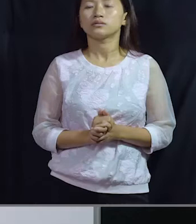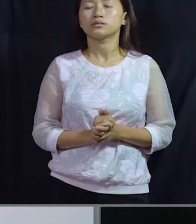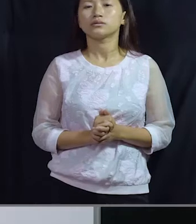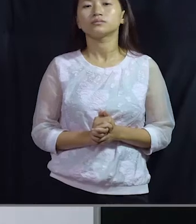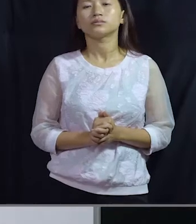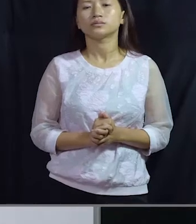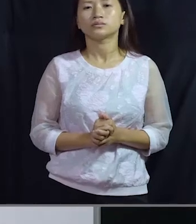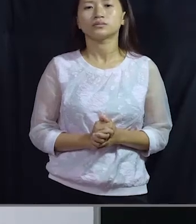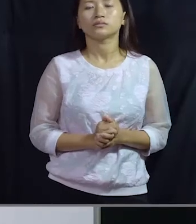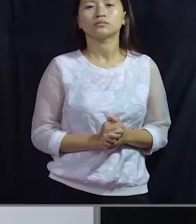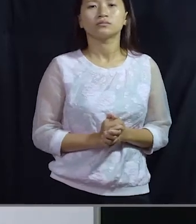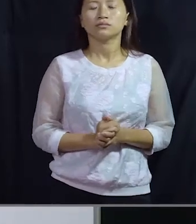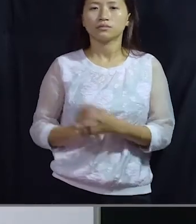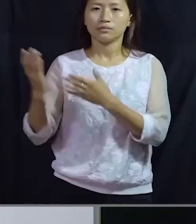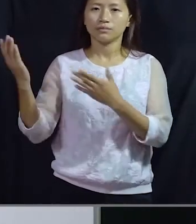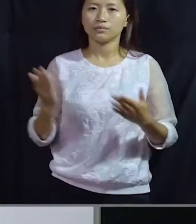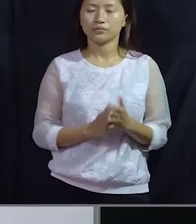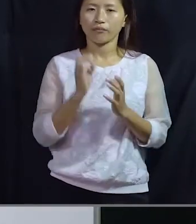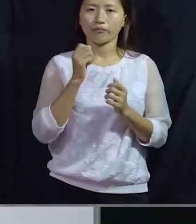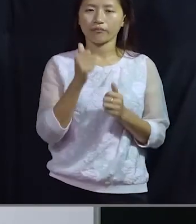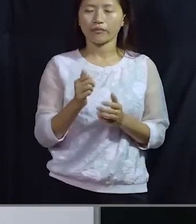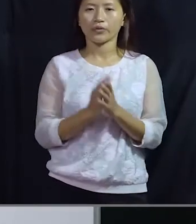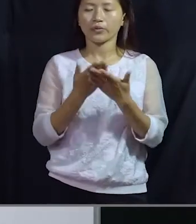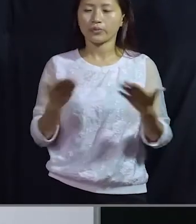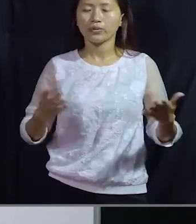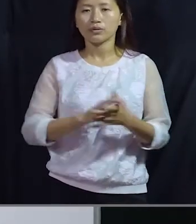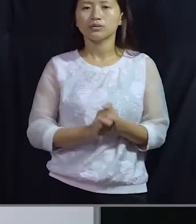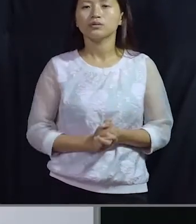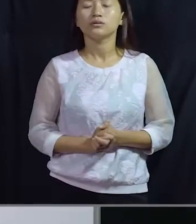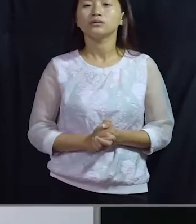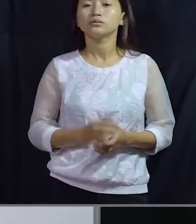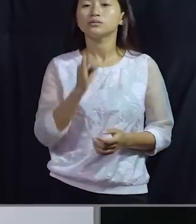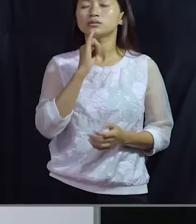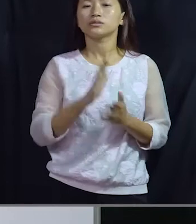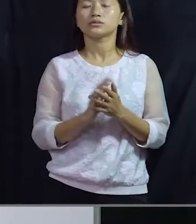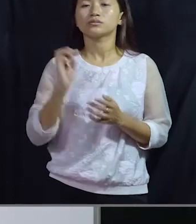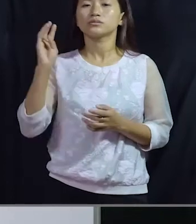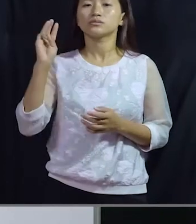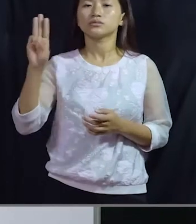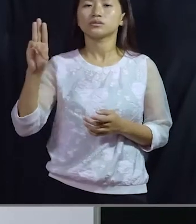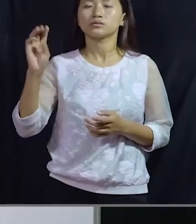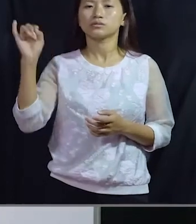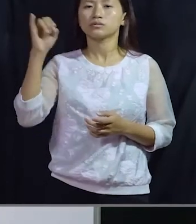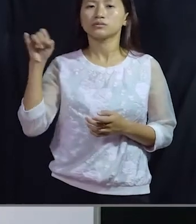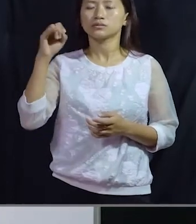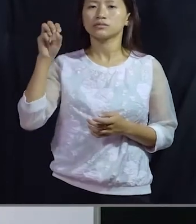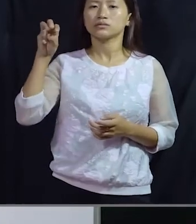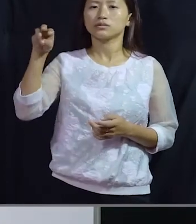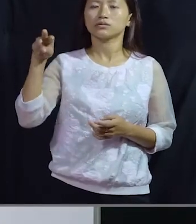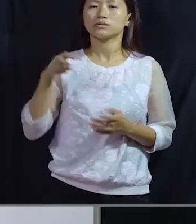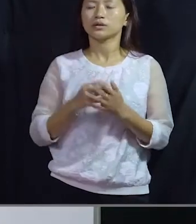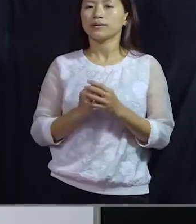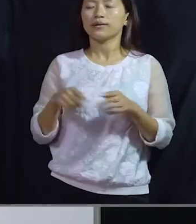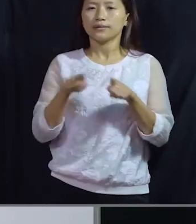account. By premium for goodwill. So the premium for goodwill is 3,600,